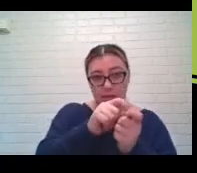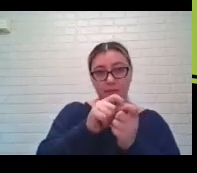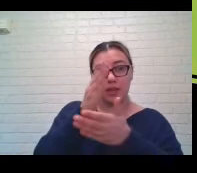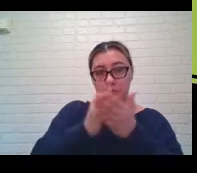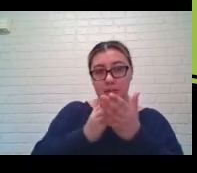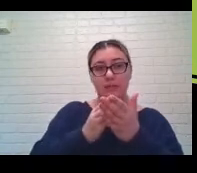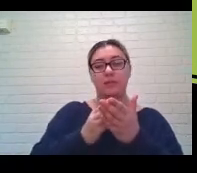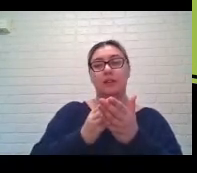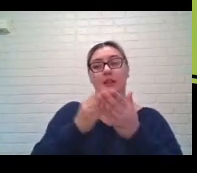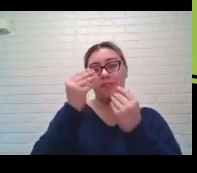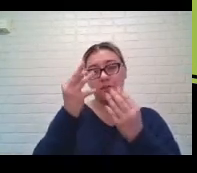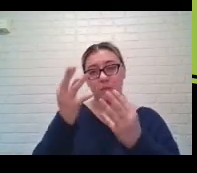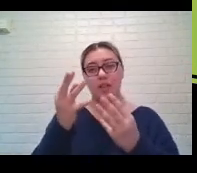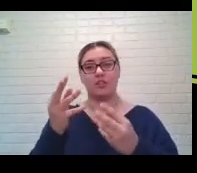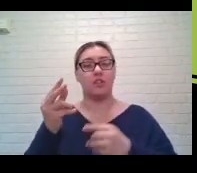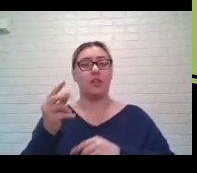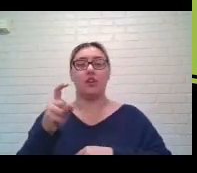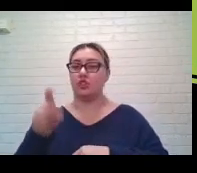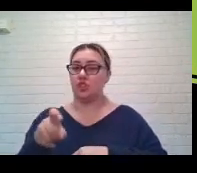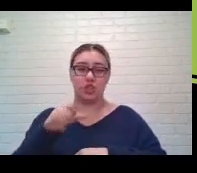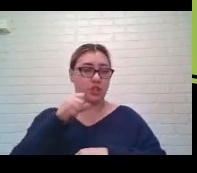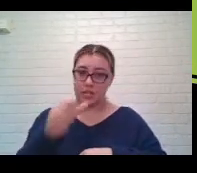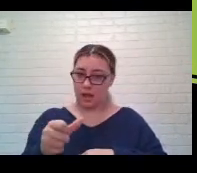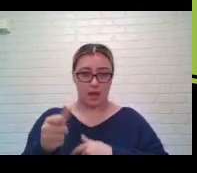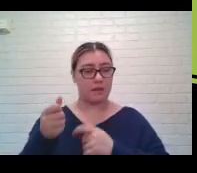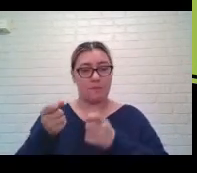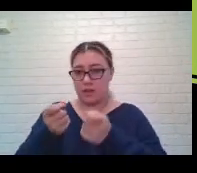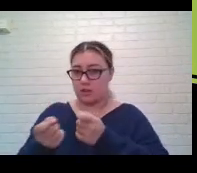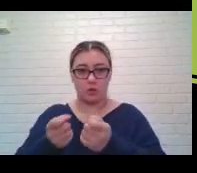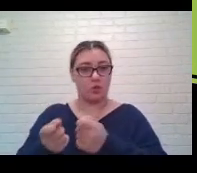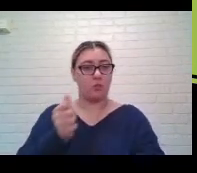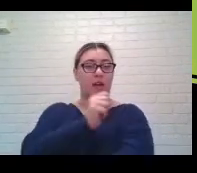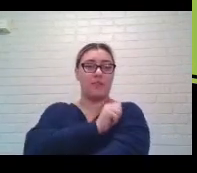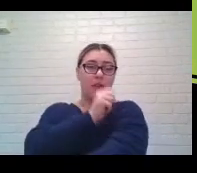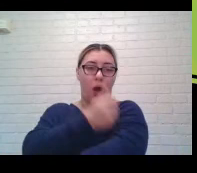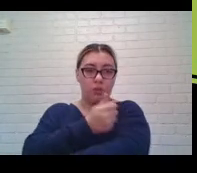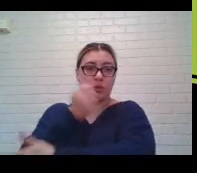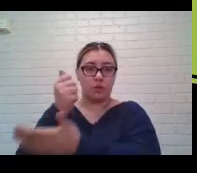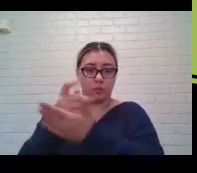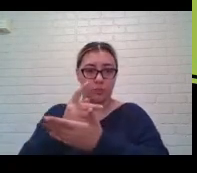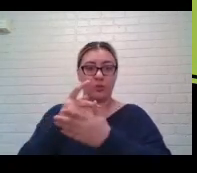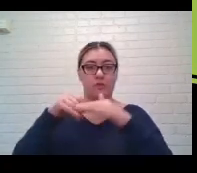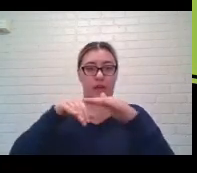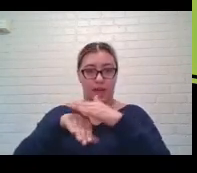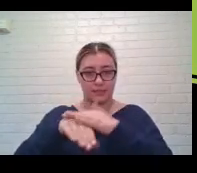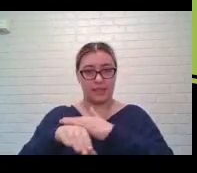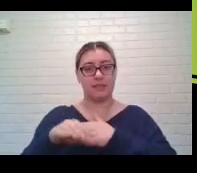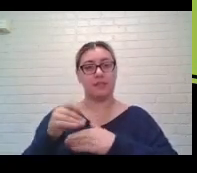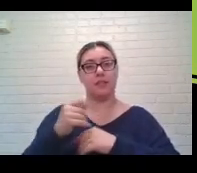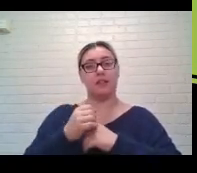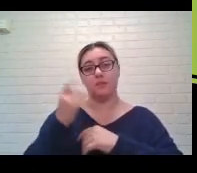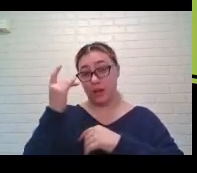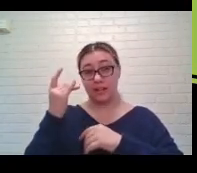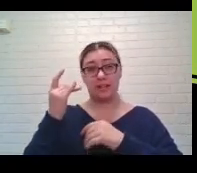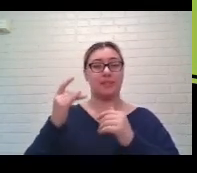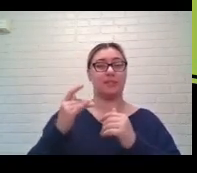should not be handled by the authorized access, and based on the level of importance the person who's trying